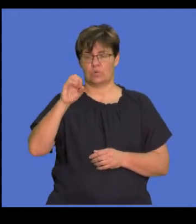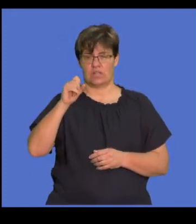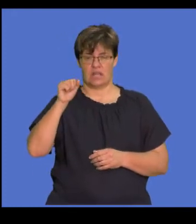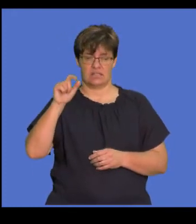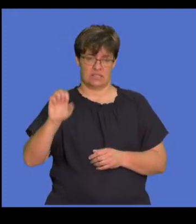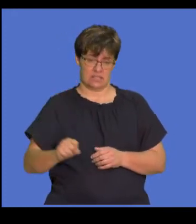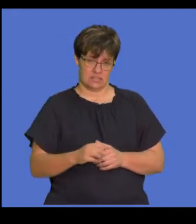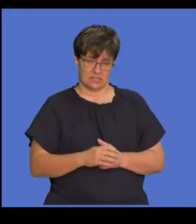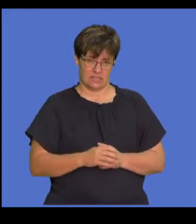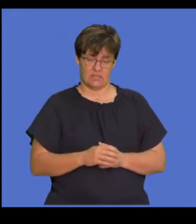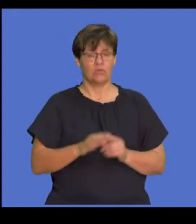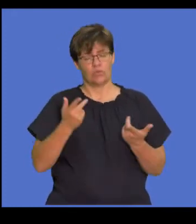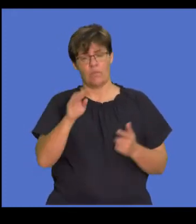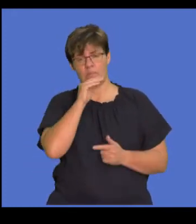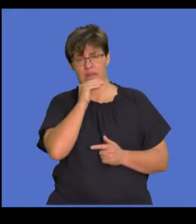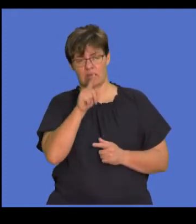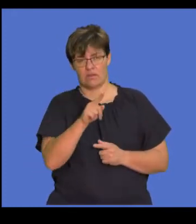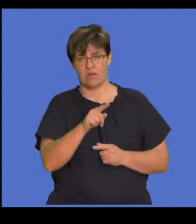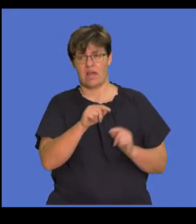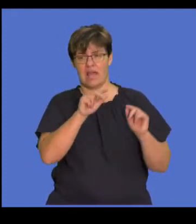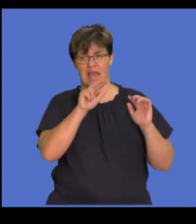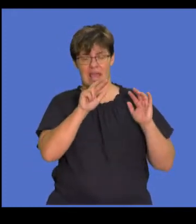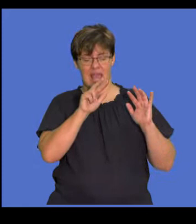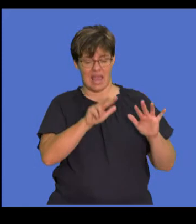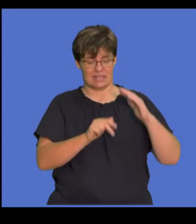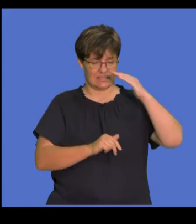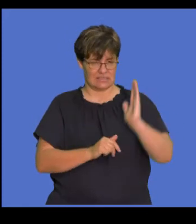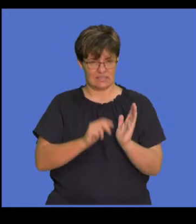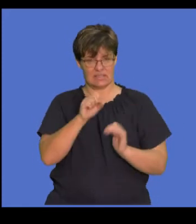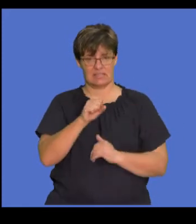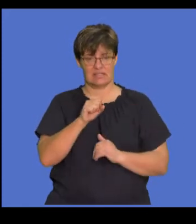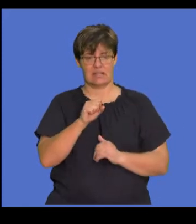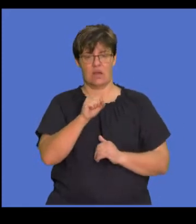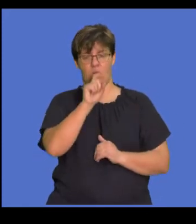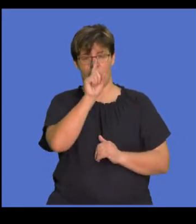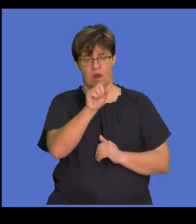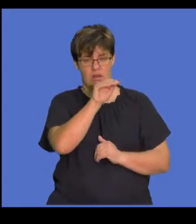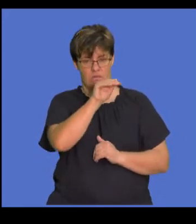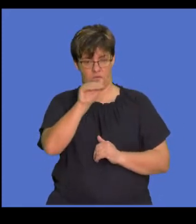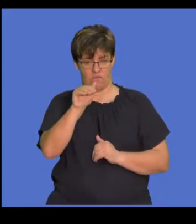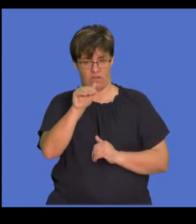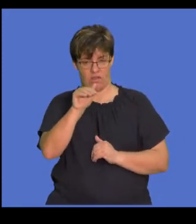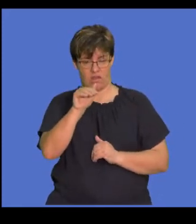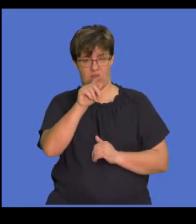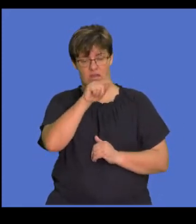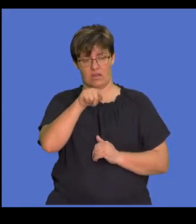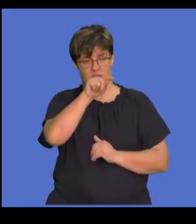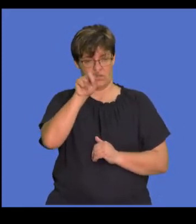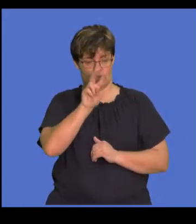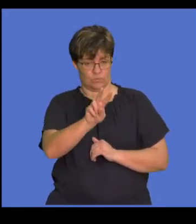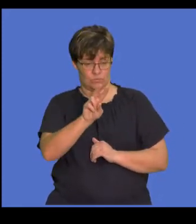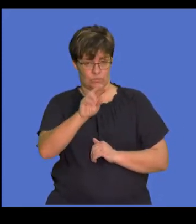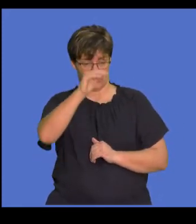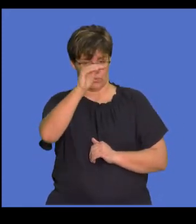an isosceles triangle. So this will be 8 into sine 45 will be 1